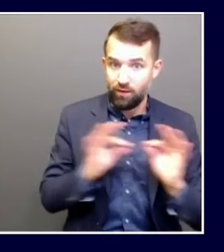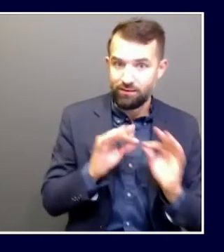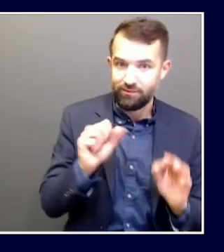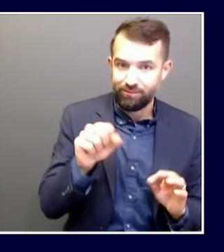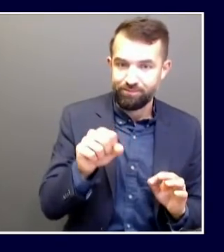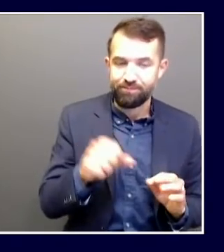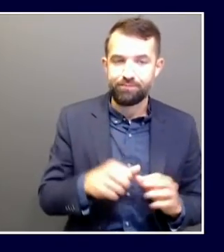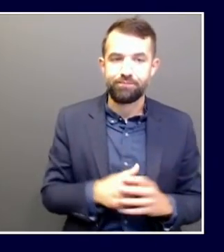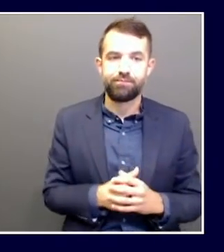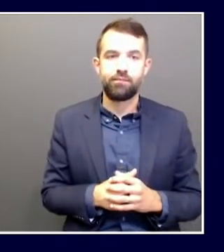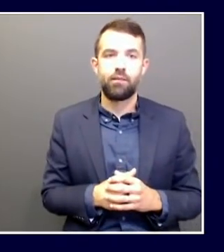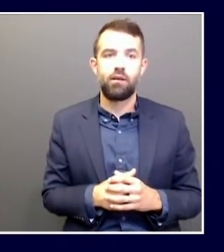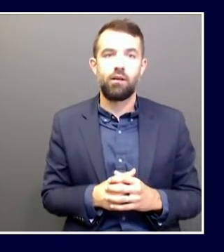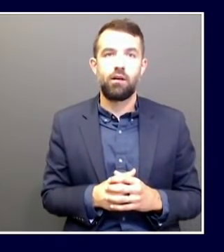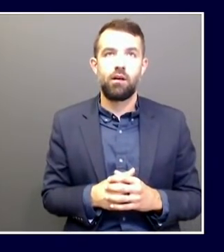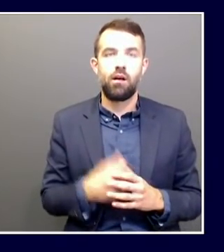to